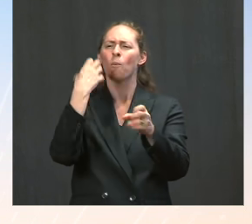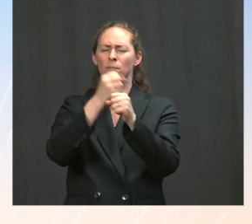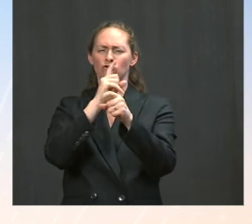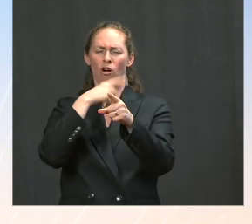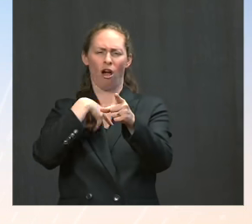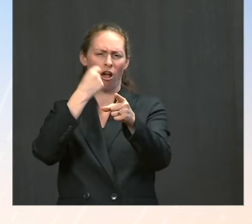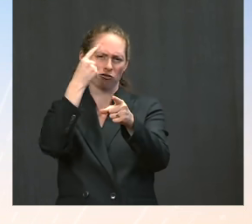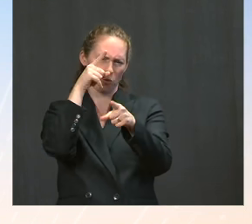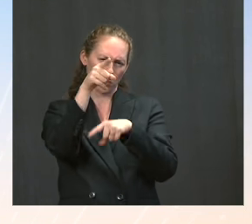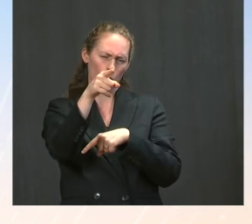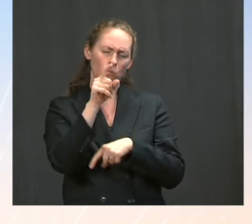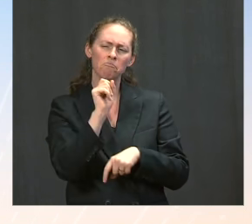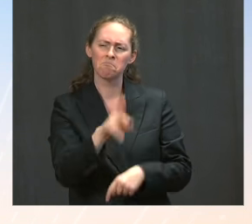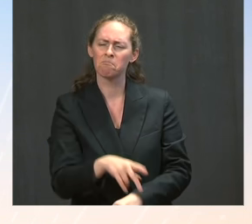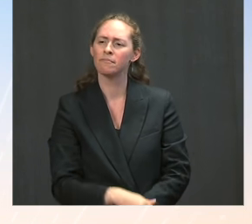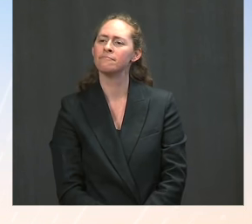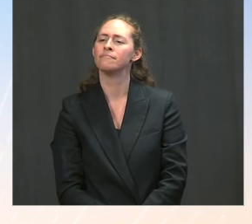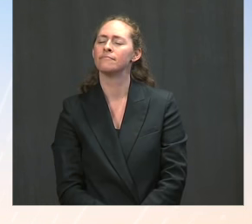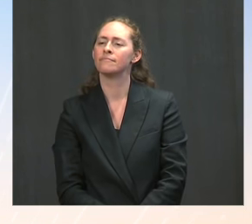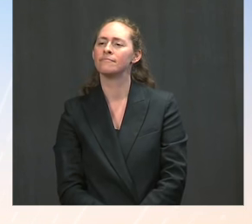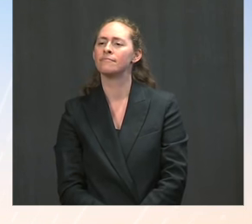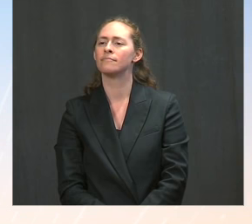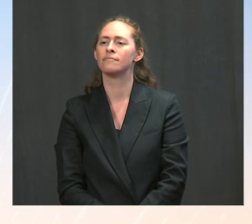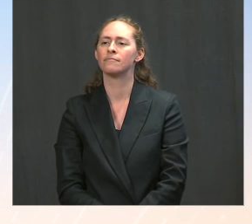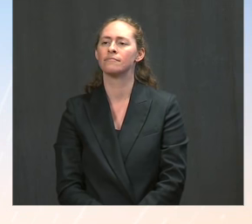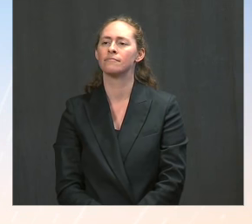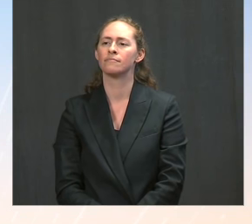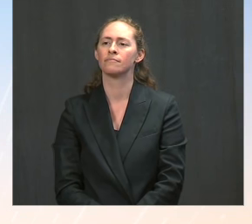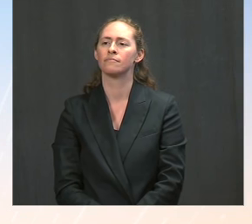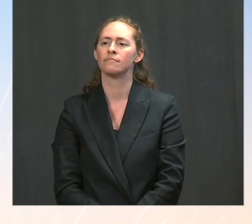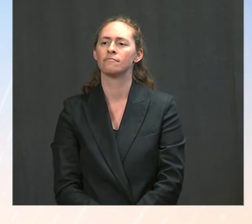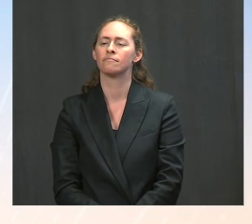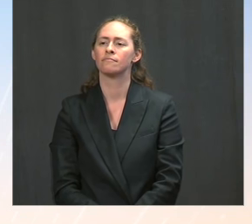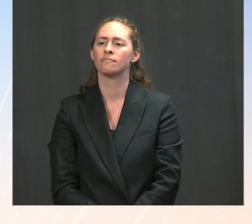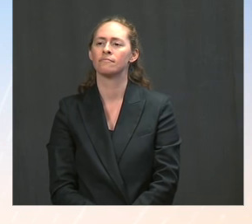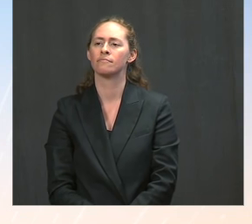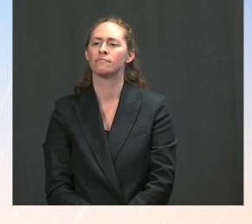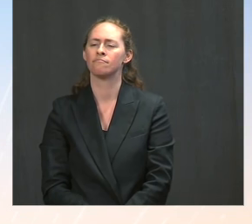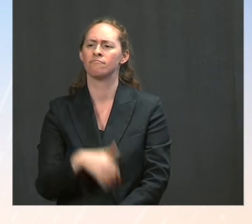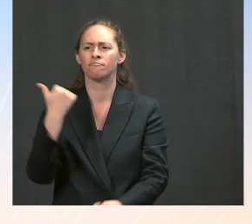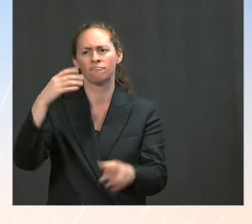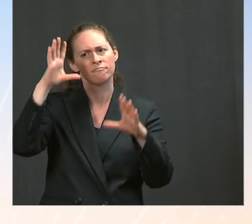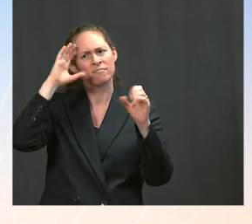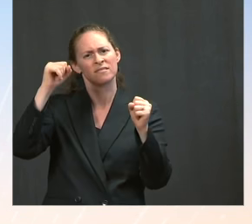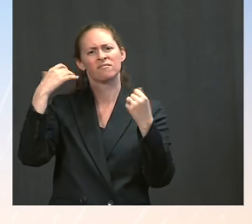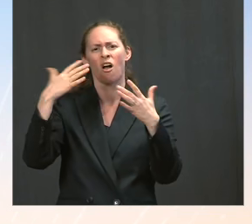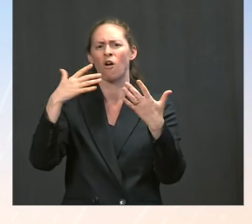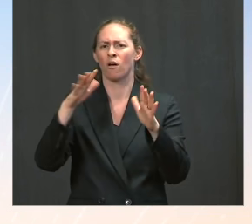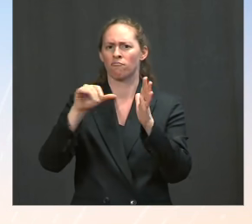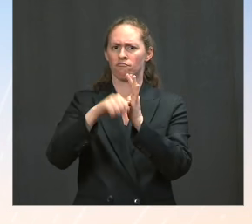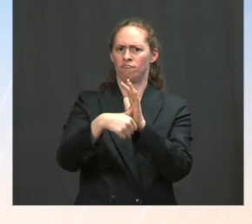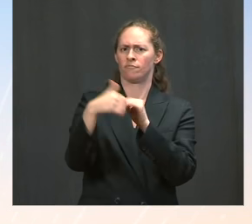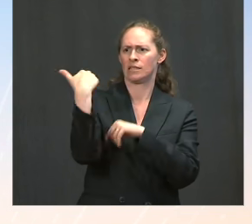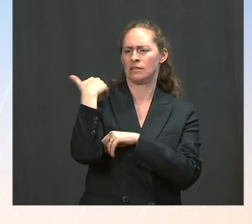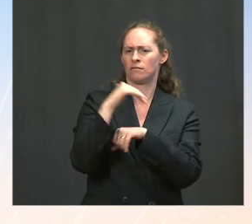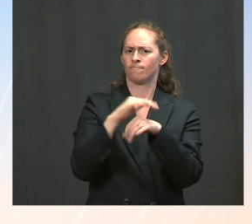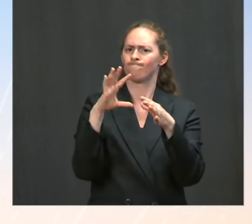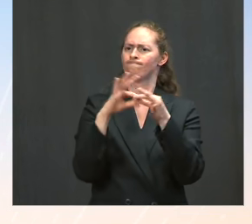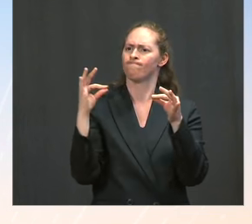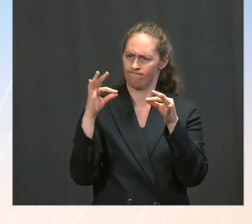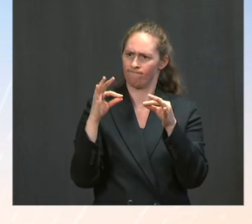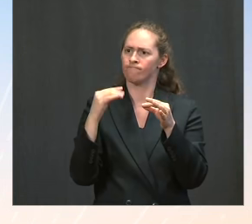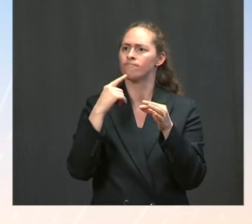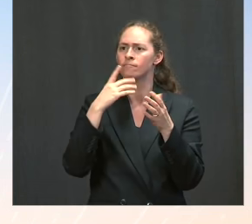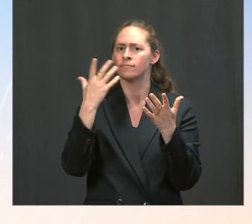he said in the beginning, and he reiterated last night, that getting the pandemic under control, protecting Americans from the spread of the